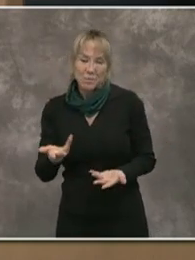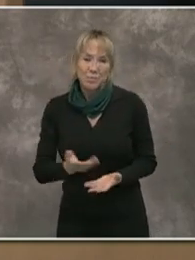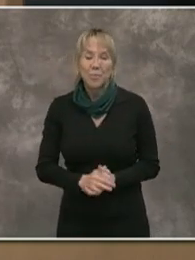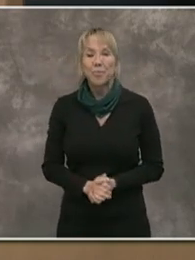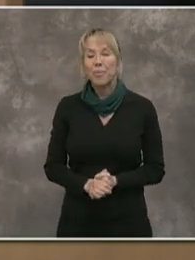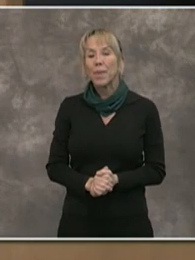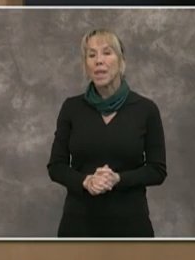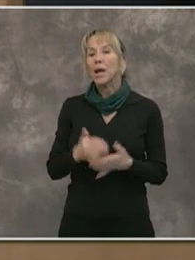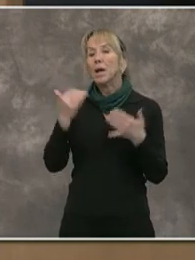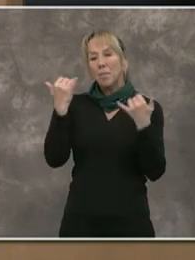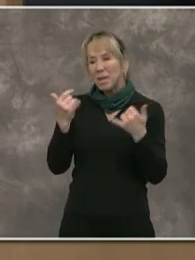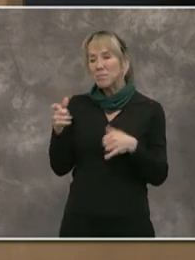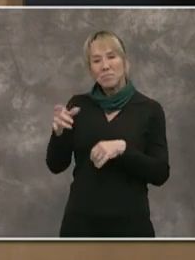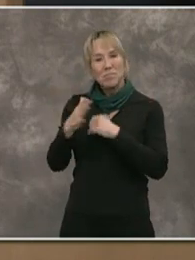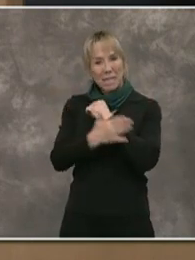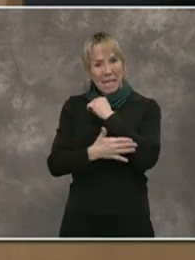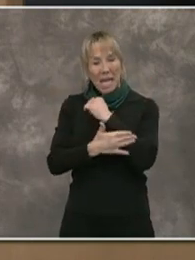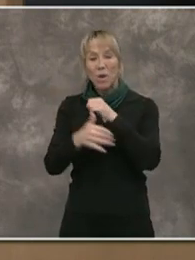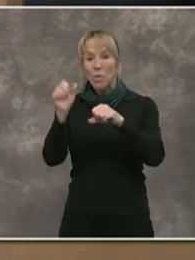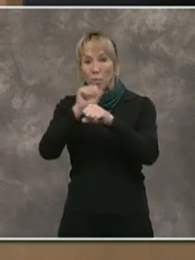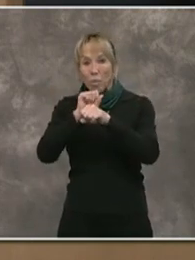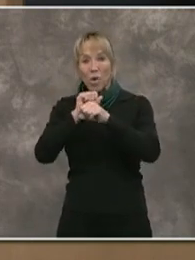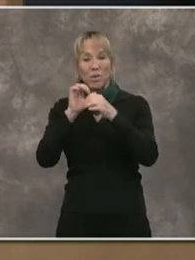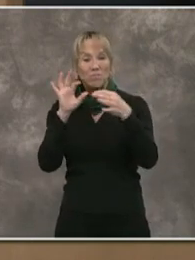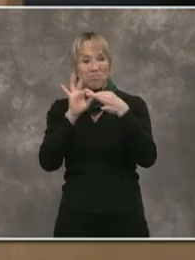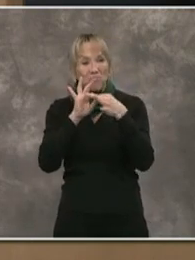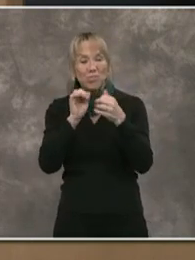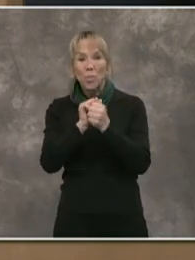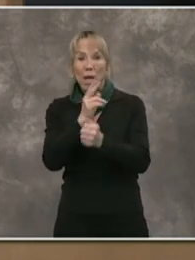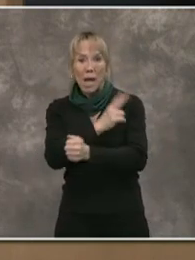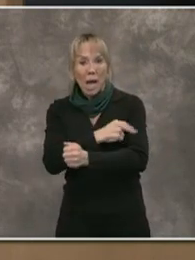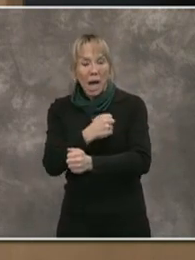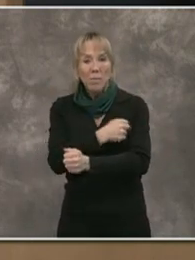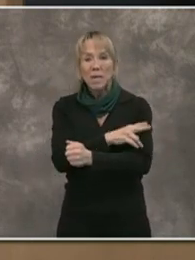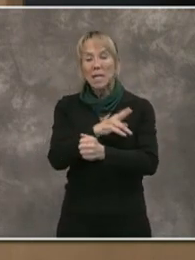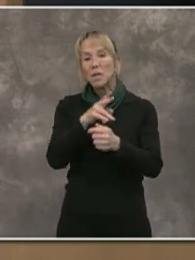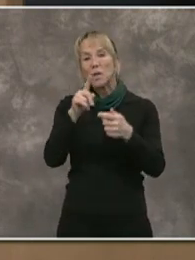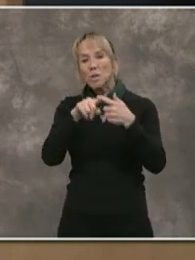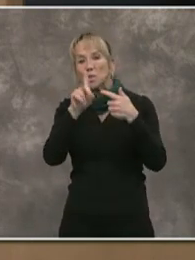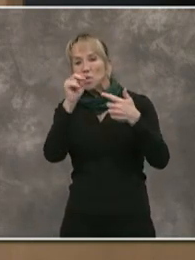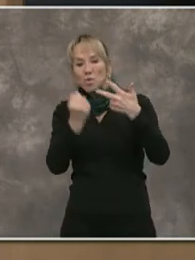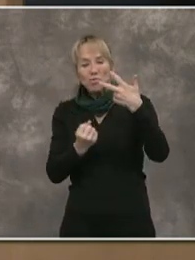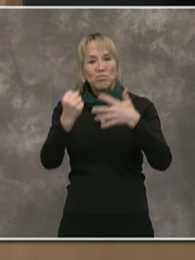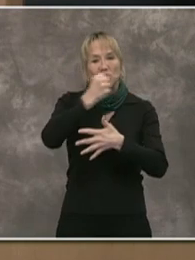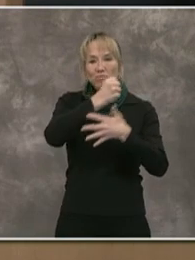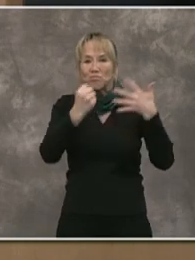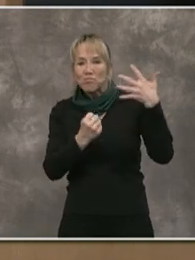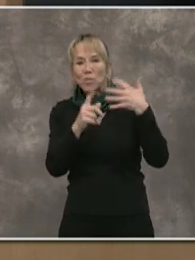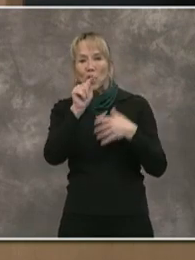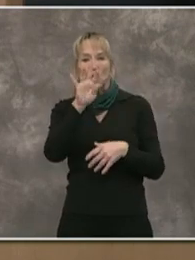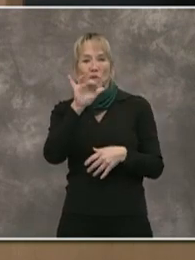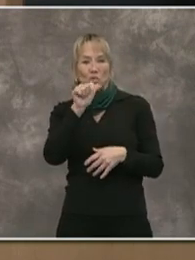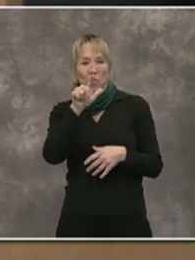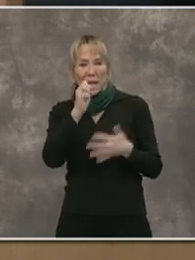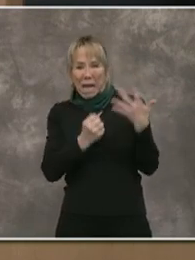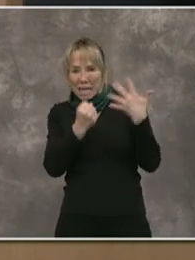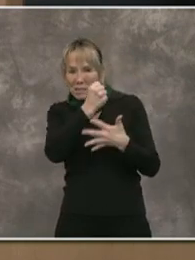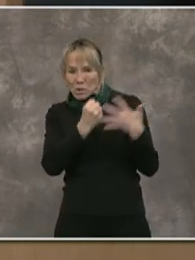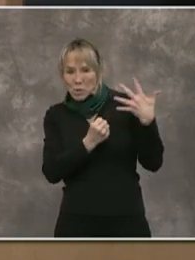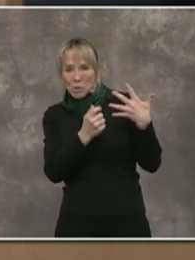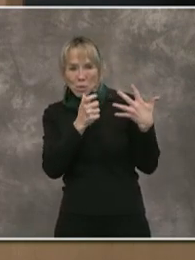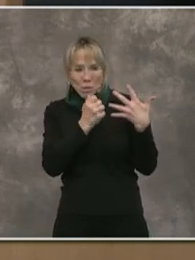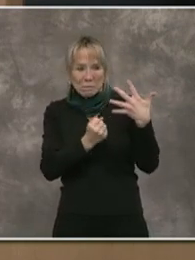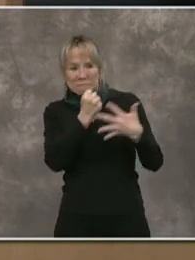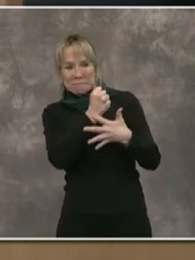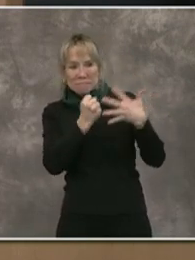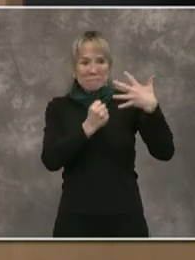And so the county's been working with hospitals to create a triage plan that would